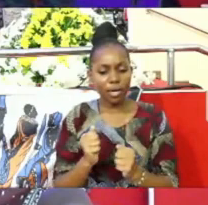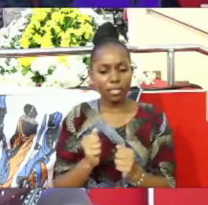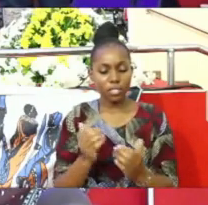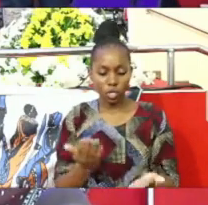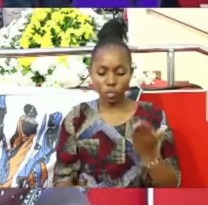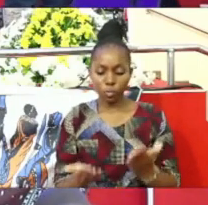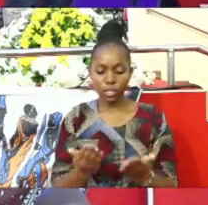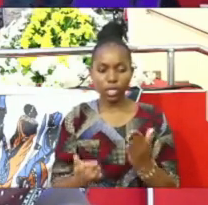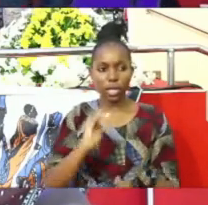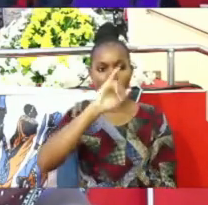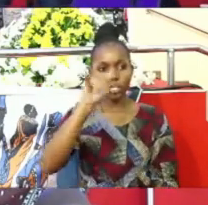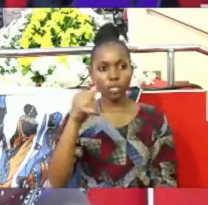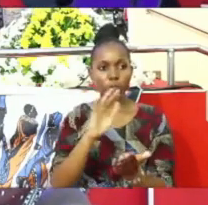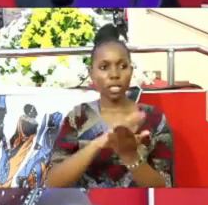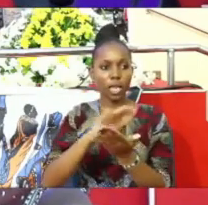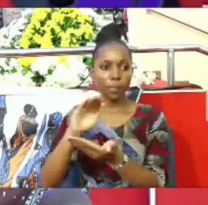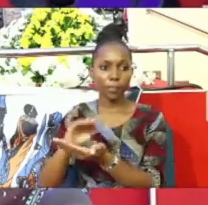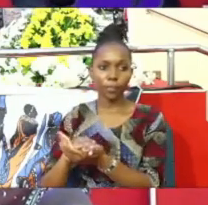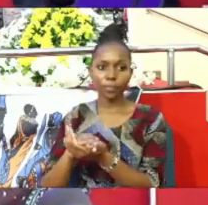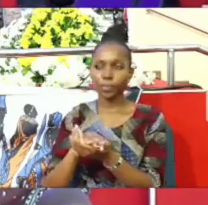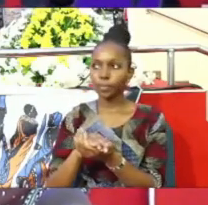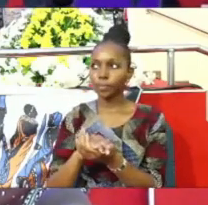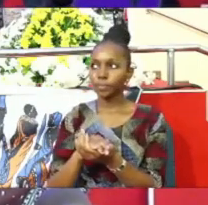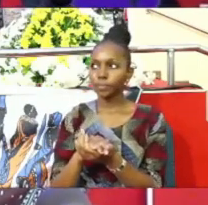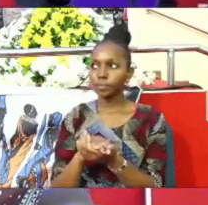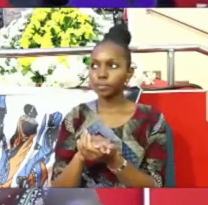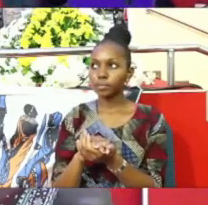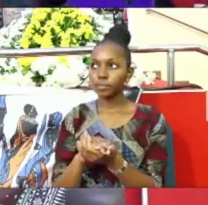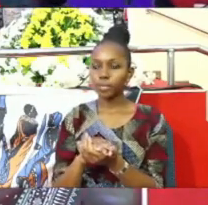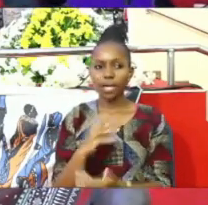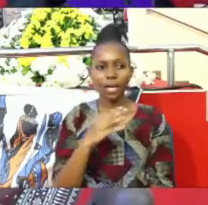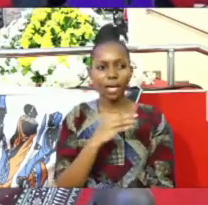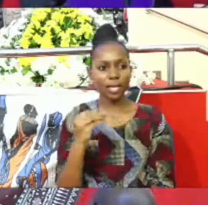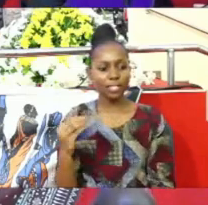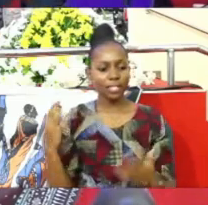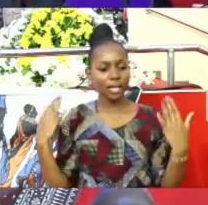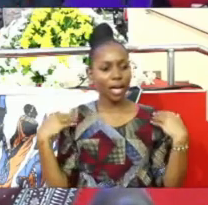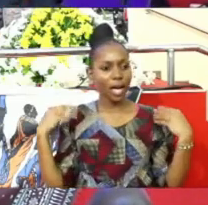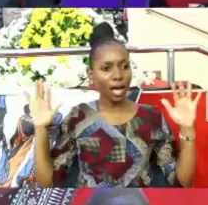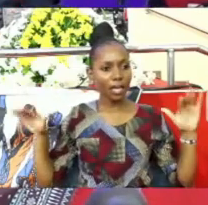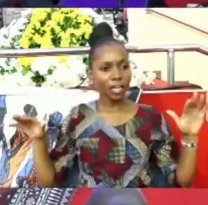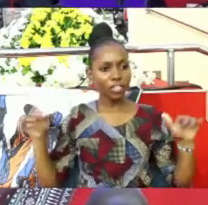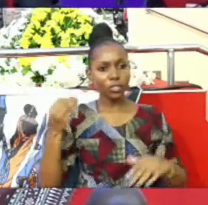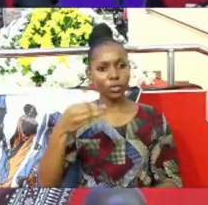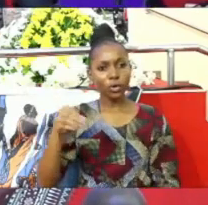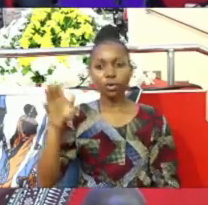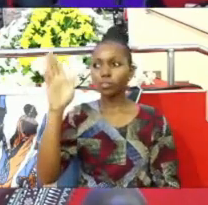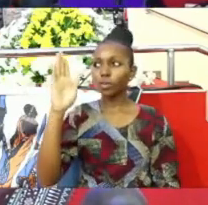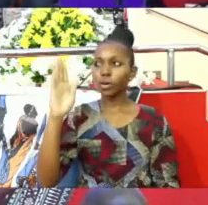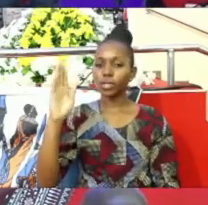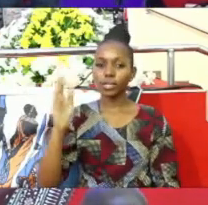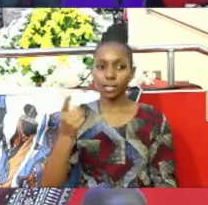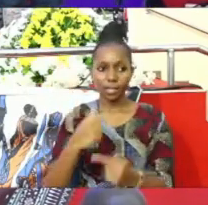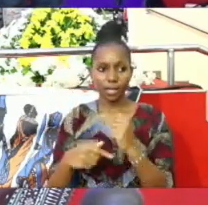Yerusalemu. And a nature of the Lord, the second comes. Na malaika wa Mungu anakuja. And he